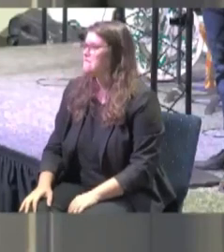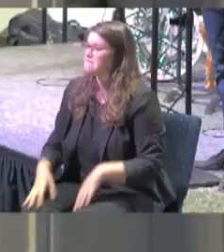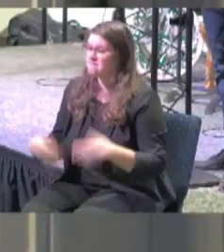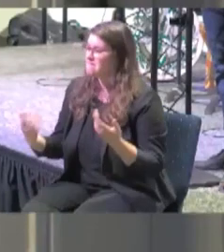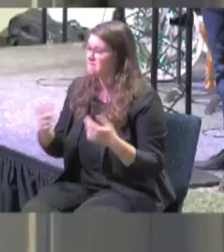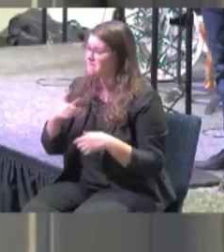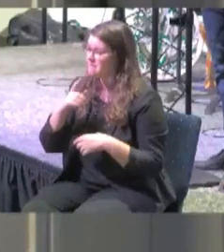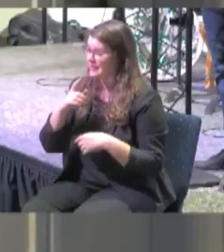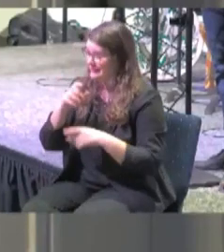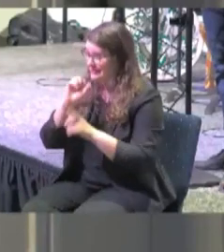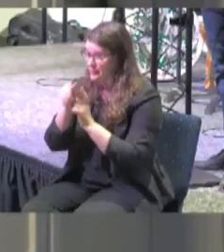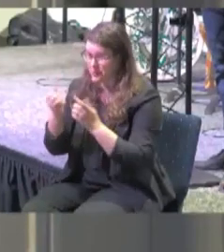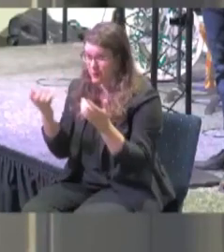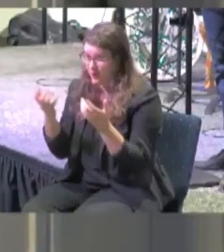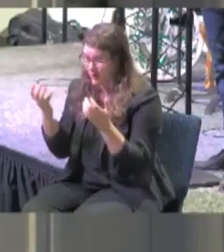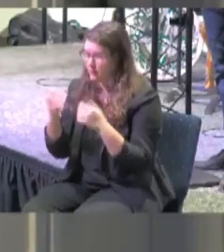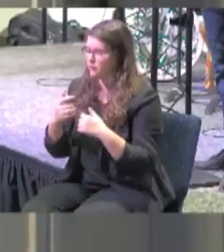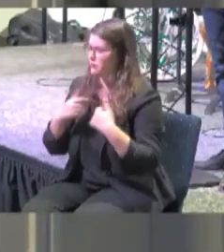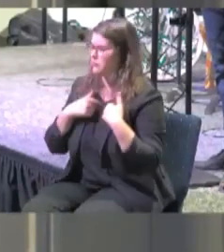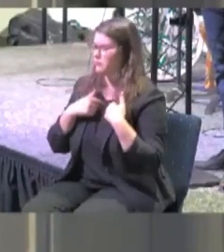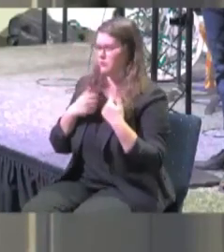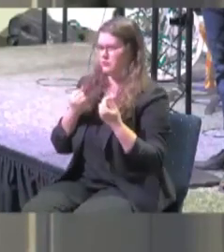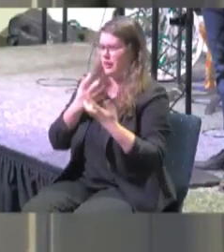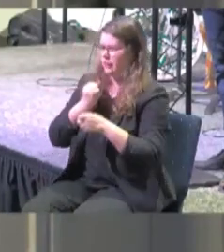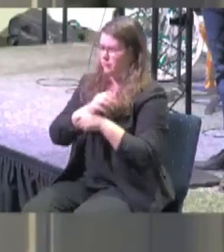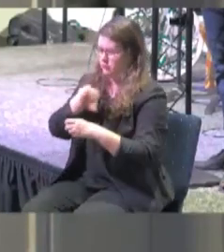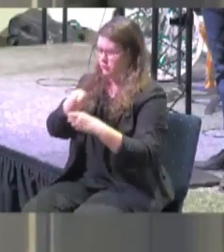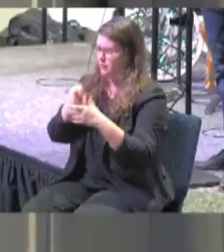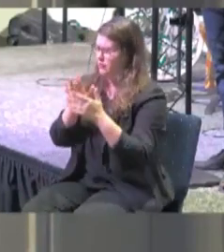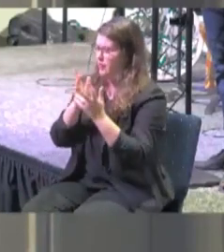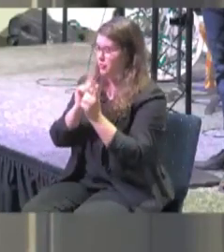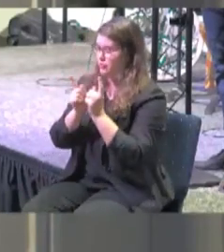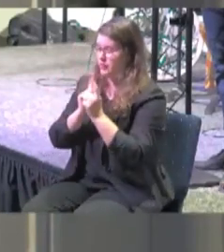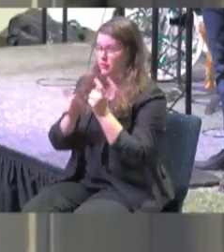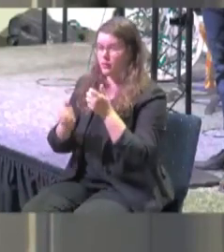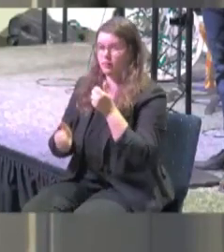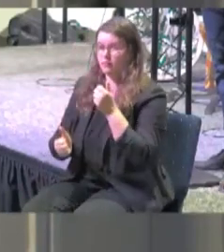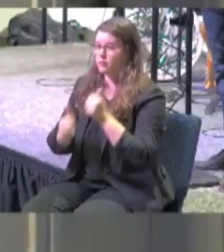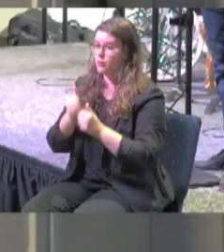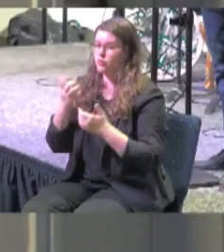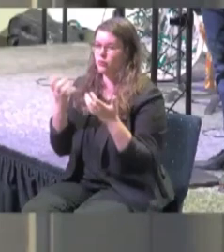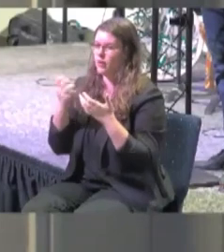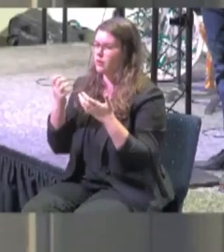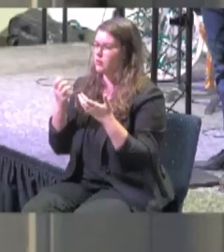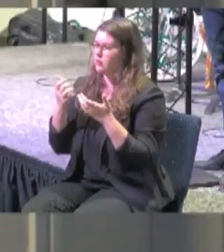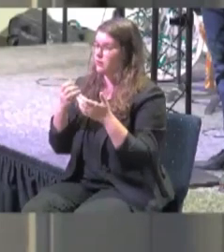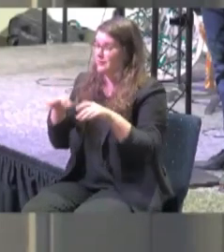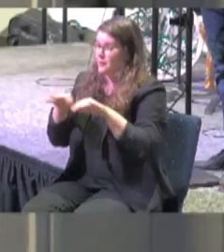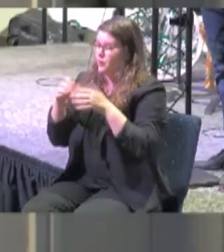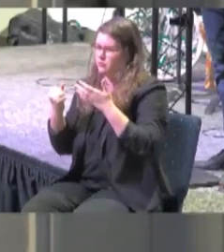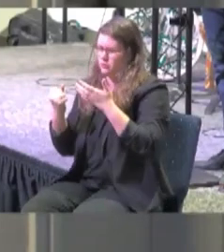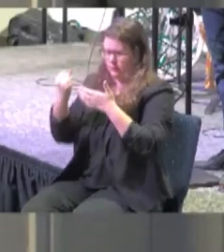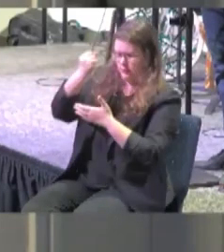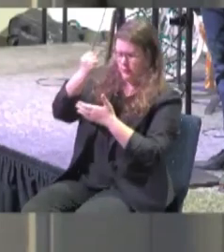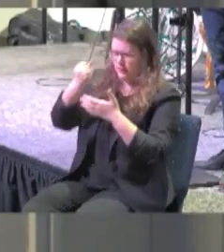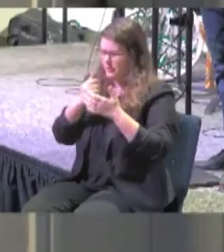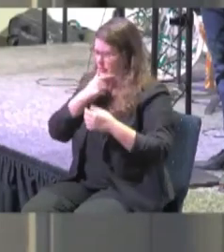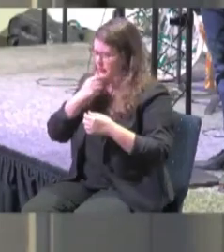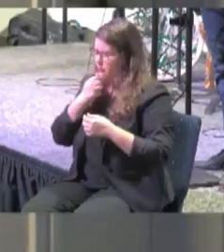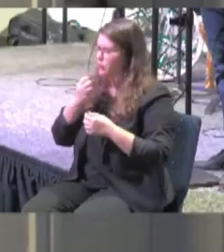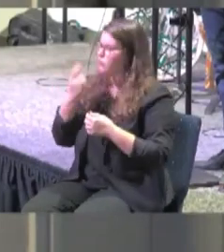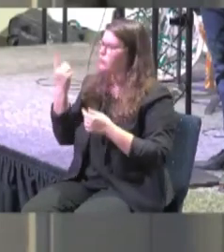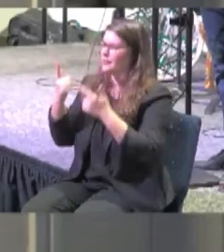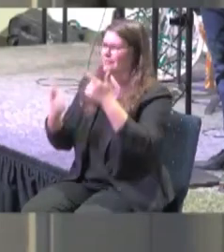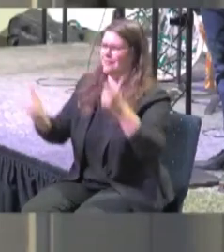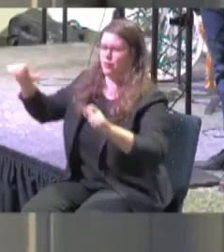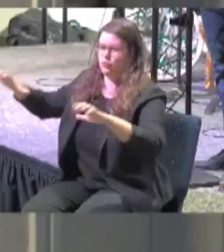that certainly in the years that I've been involved in Bible translation, it's all been about prioritization and wanting to provide for the largest number of